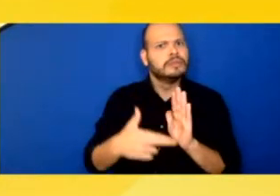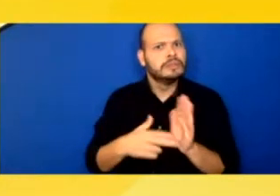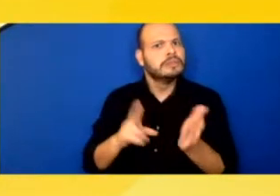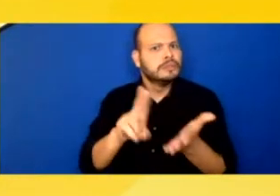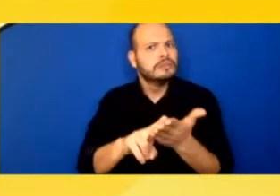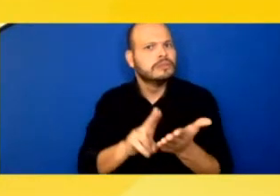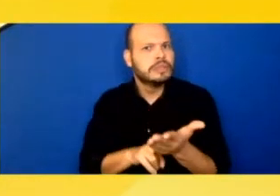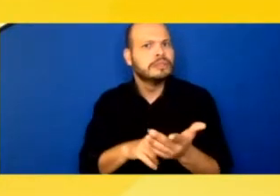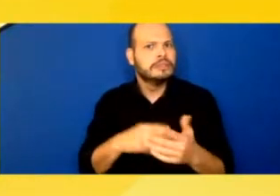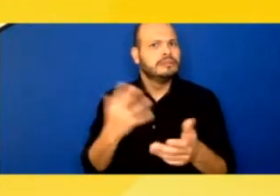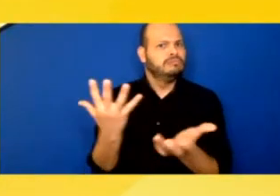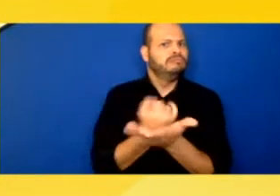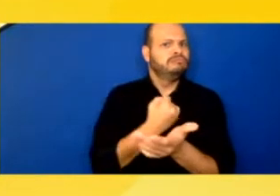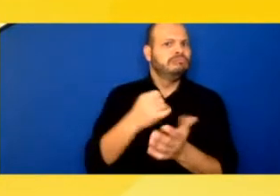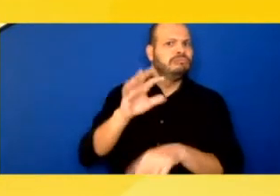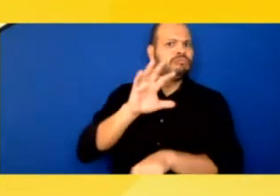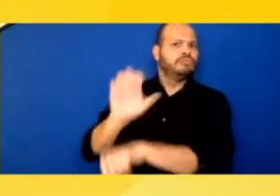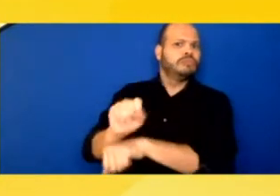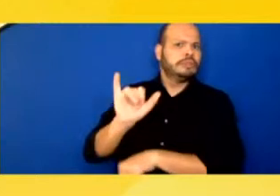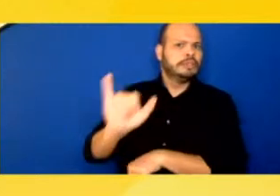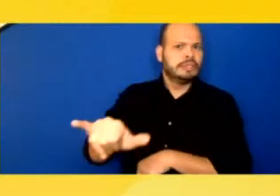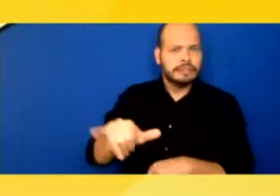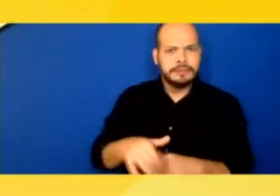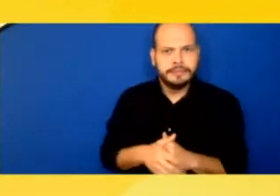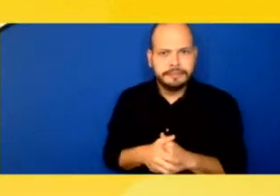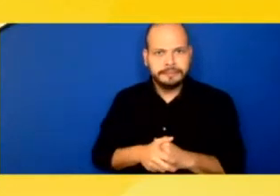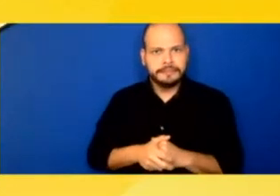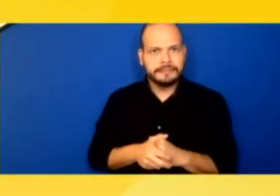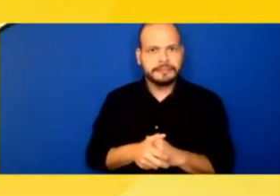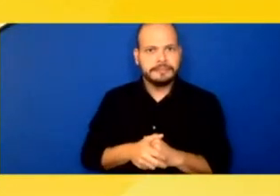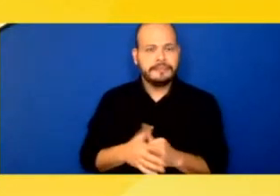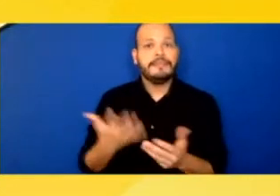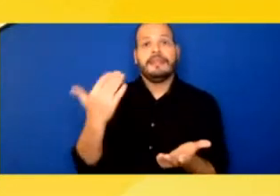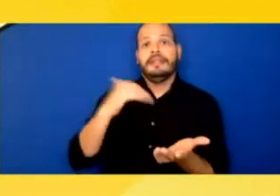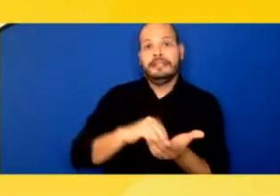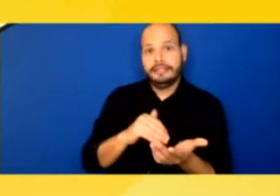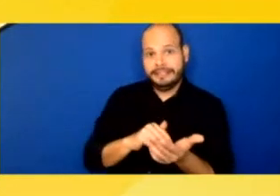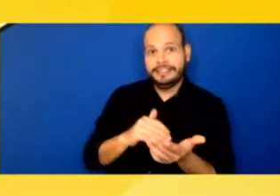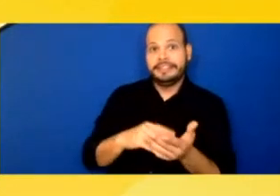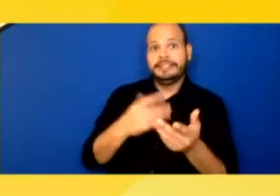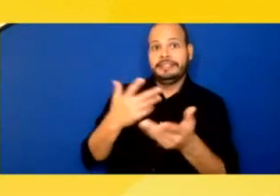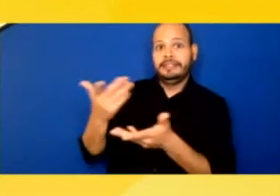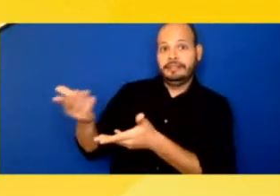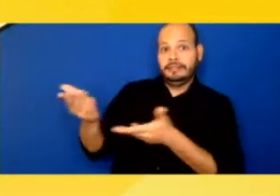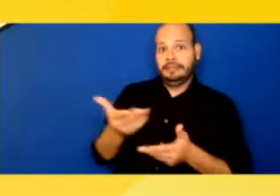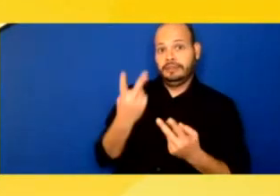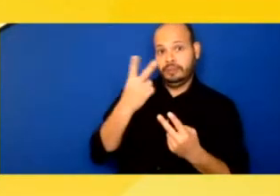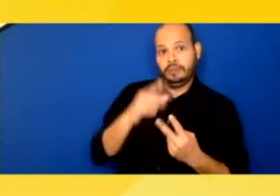faith leaders who will open and close our time here today, two longtime